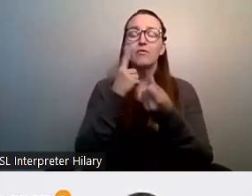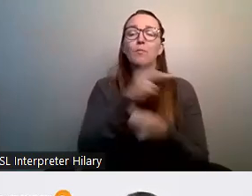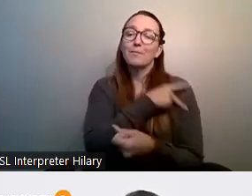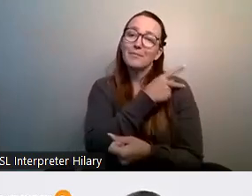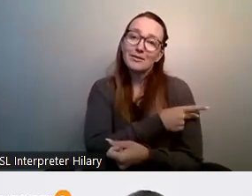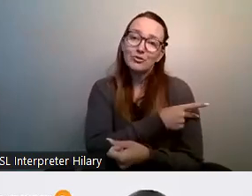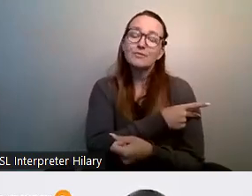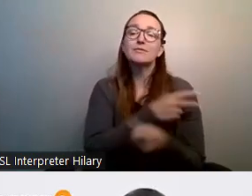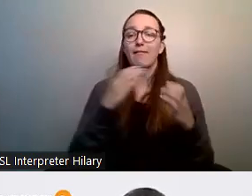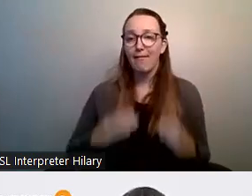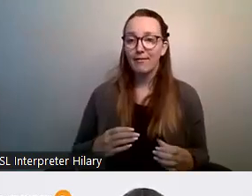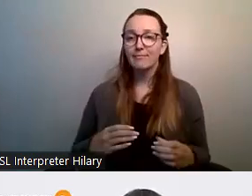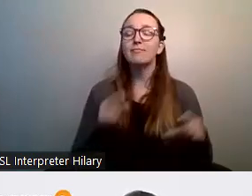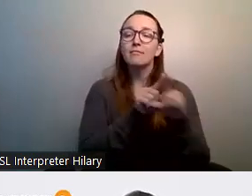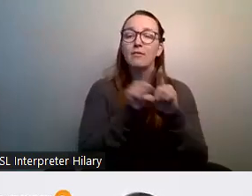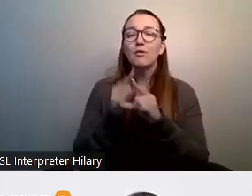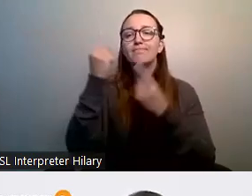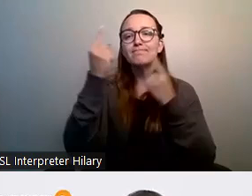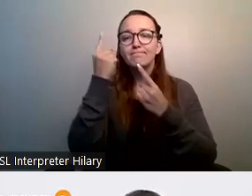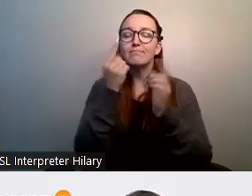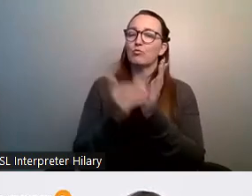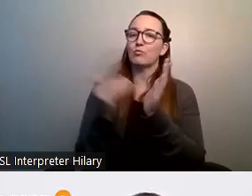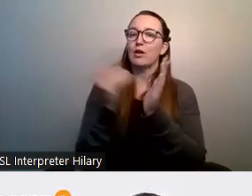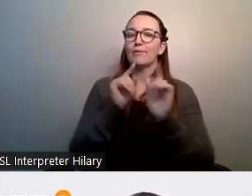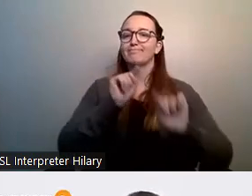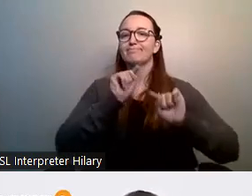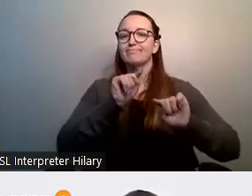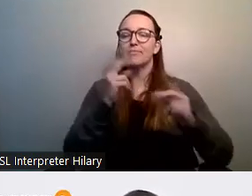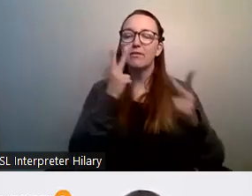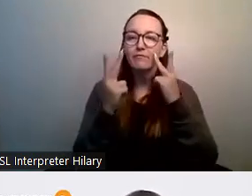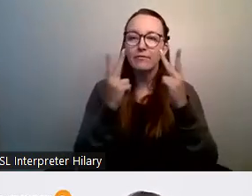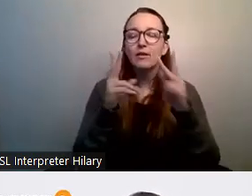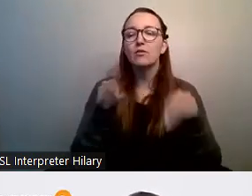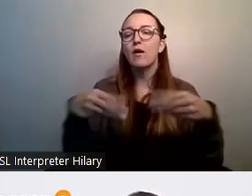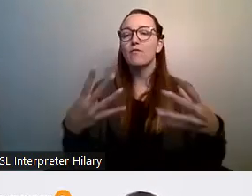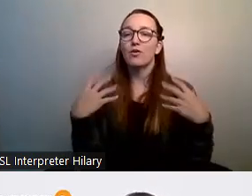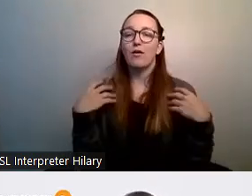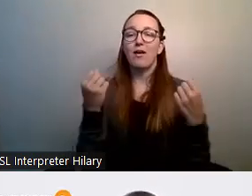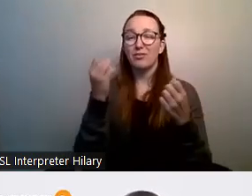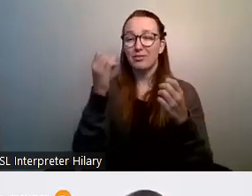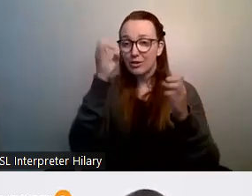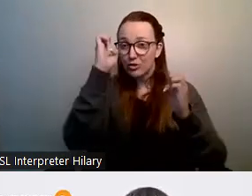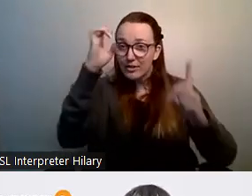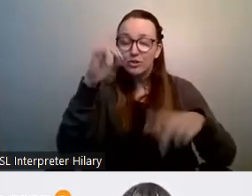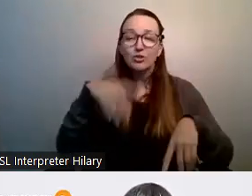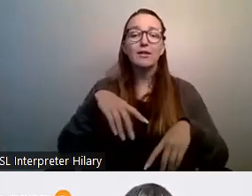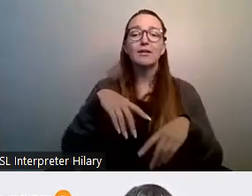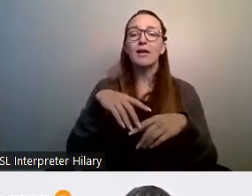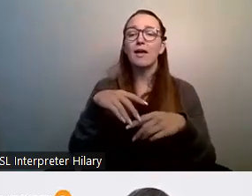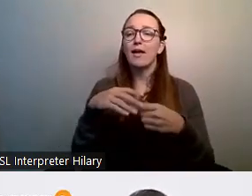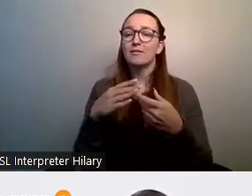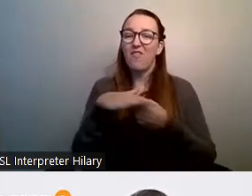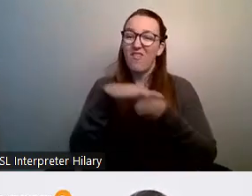clients, and consider recurring visits to offer health education, health enrollment on site at domestic violence